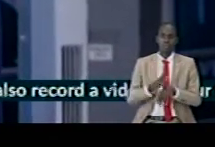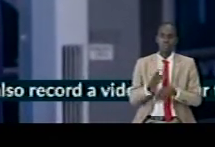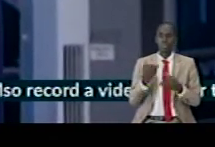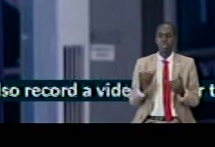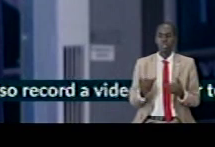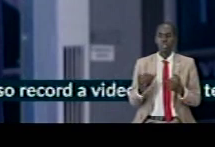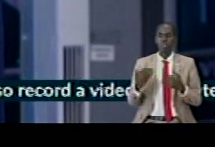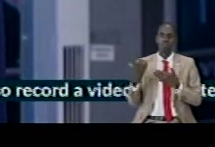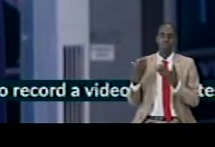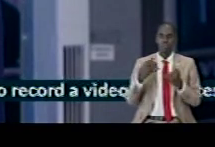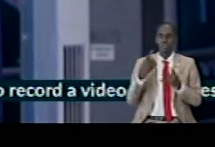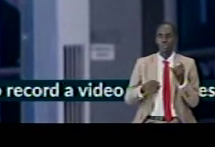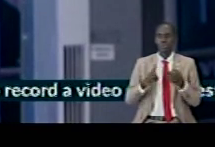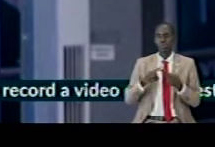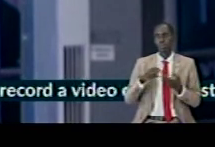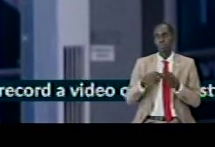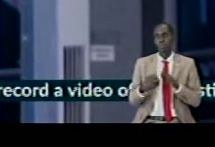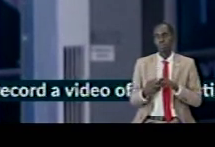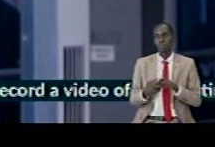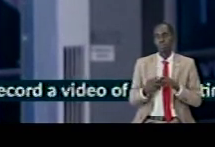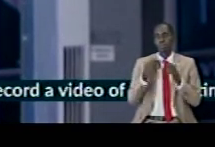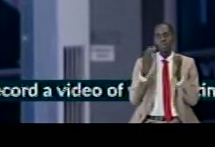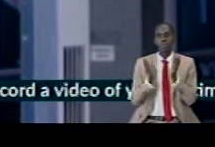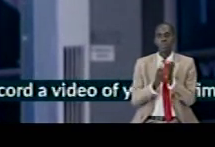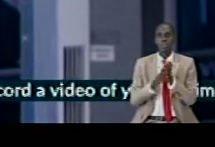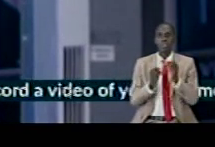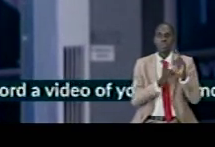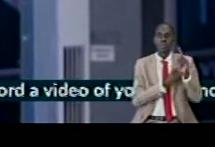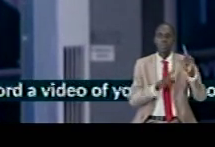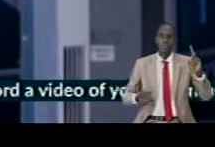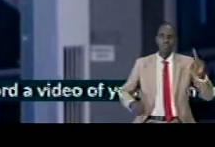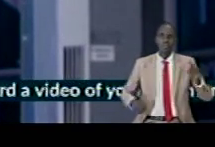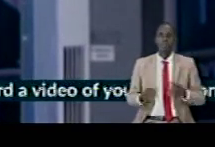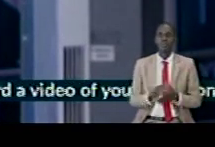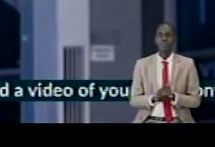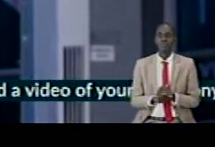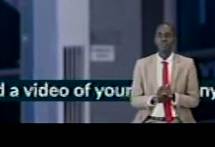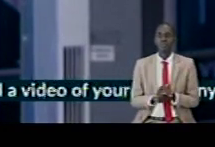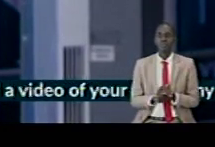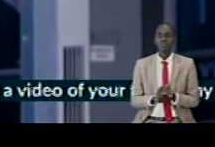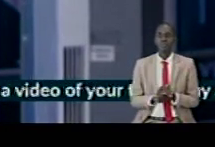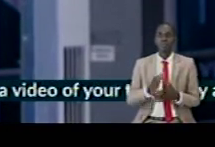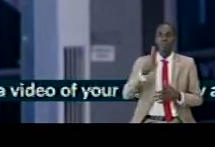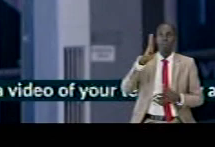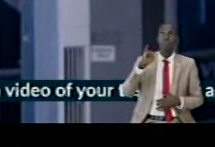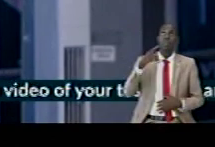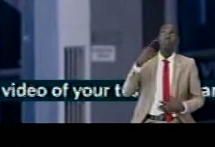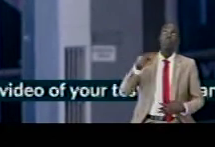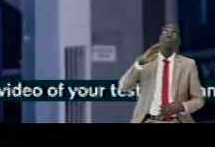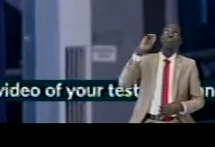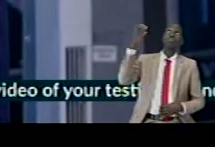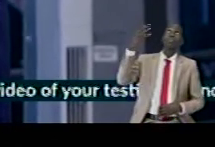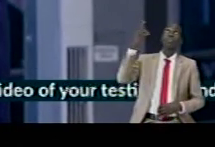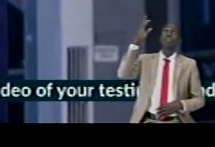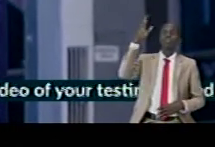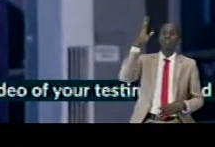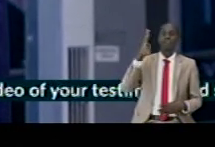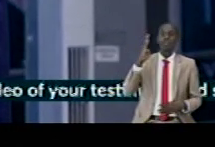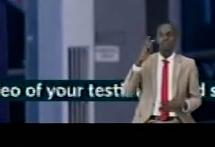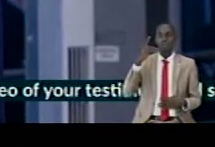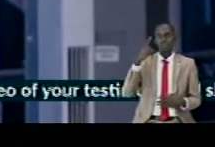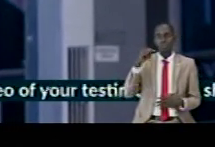listen to him. Praise the Lord. By the grace of God, I